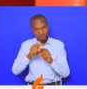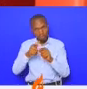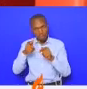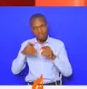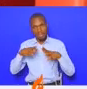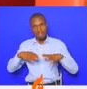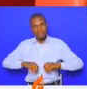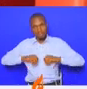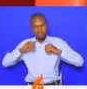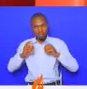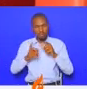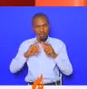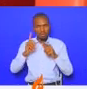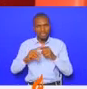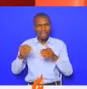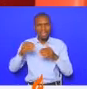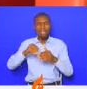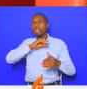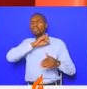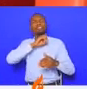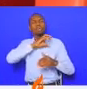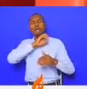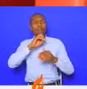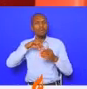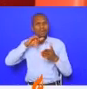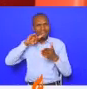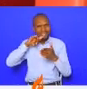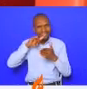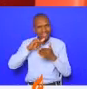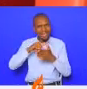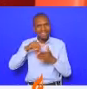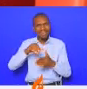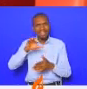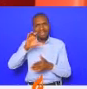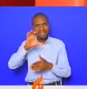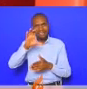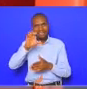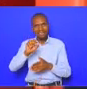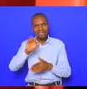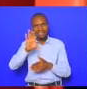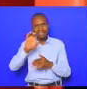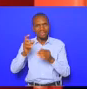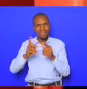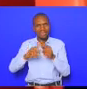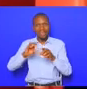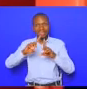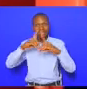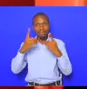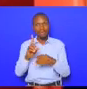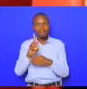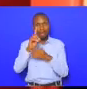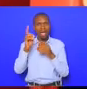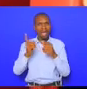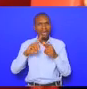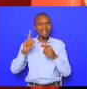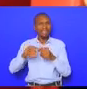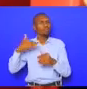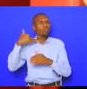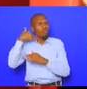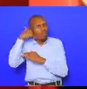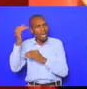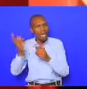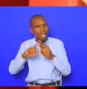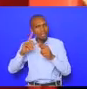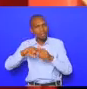chair complaining, Honorable Speaker, that a certain CEC or a certain department has refused to